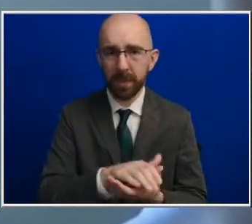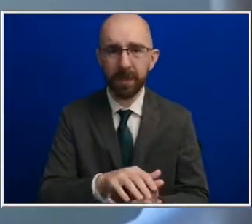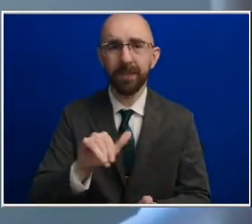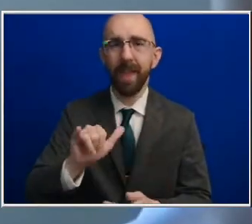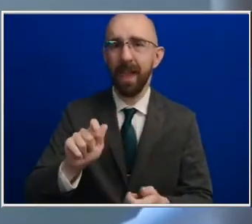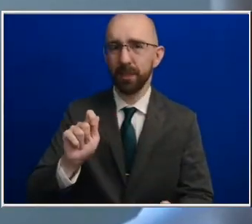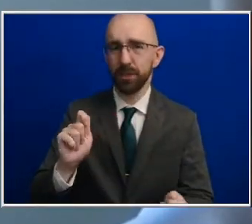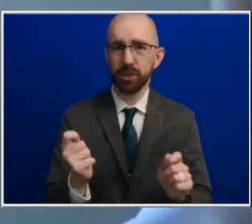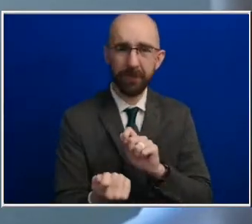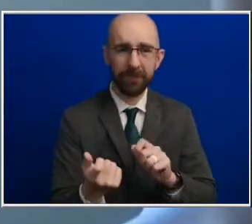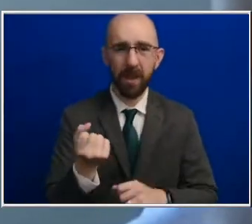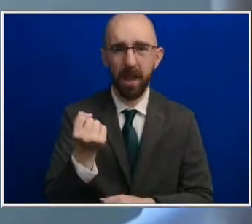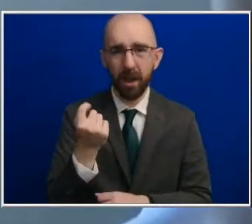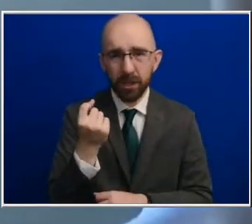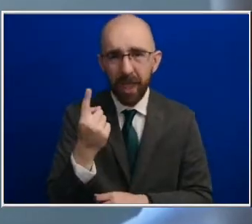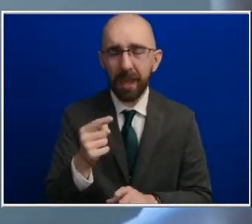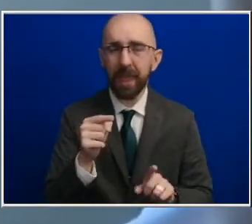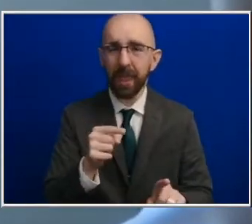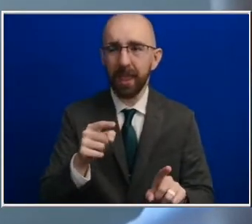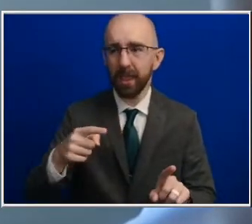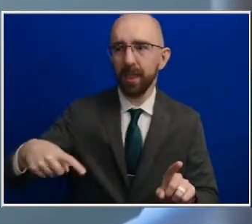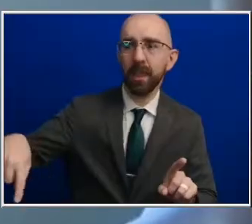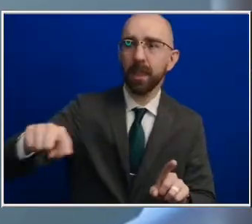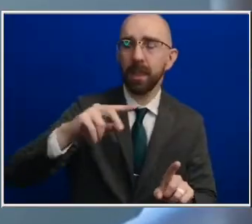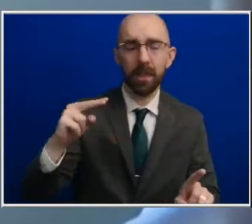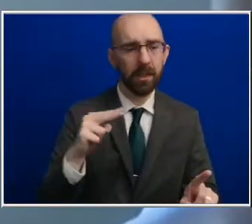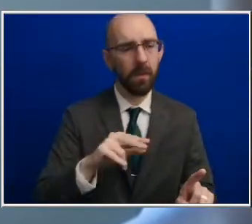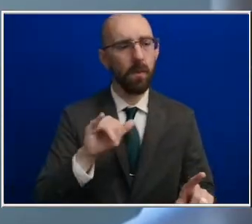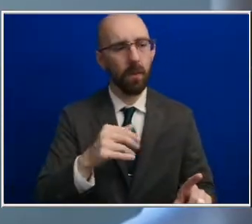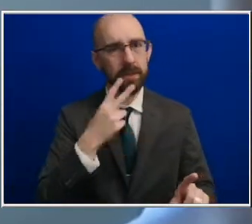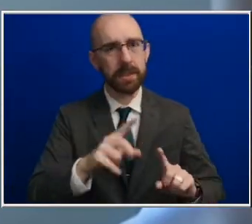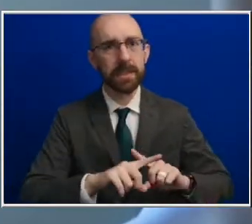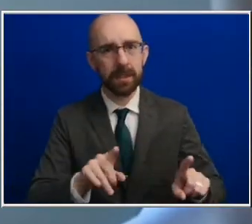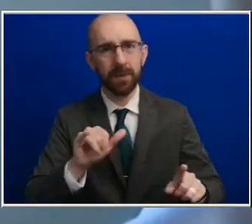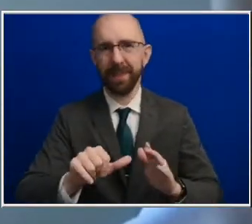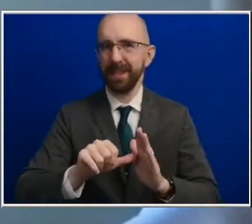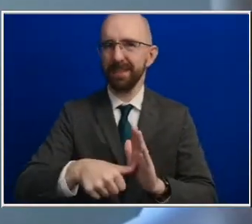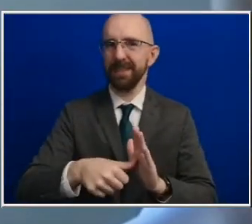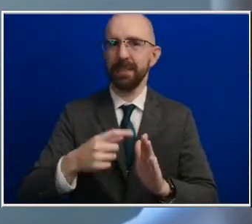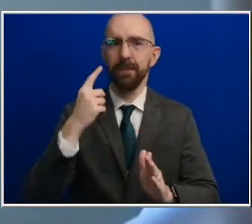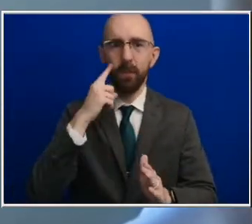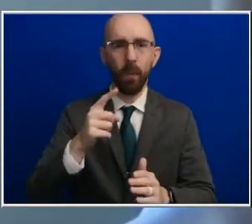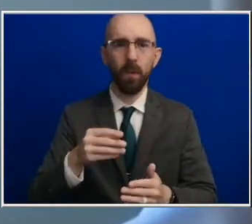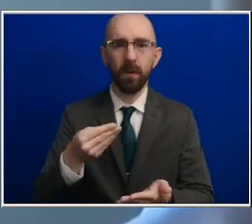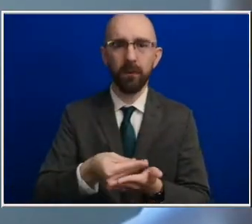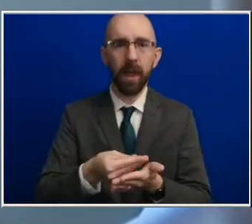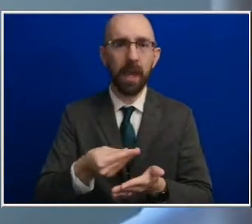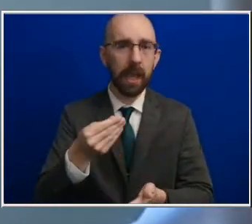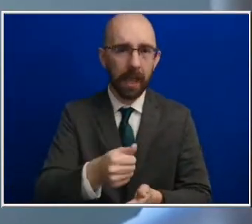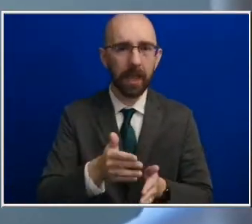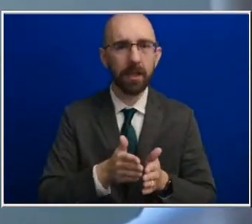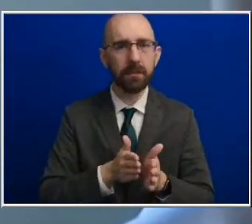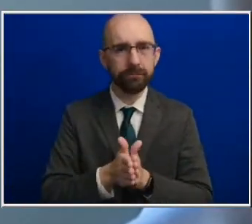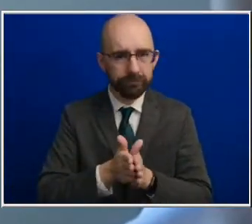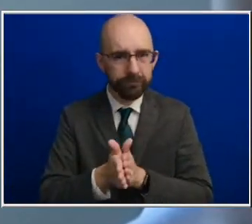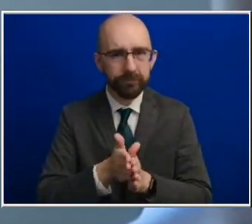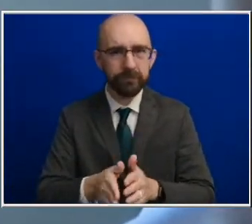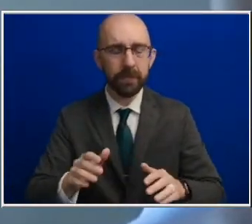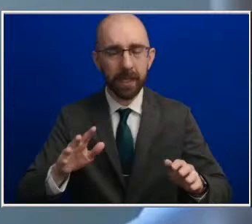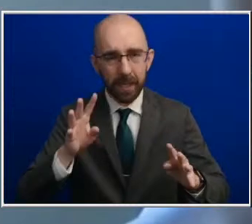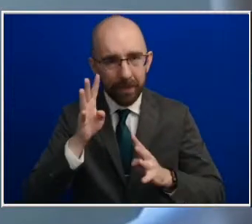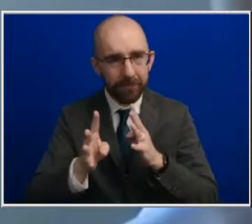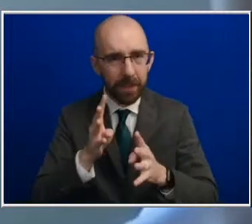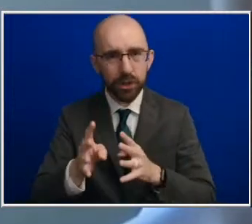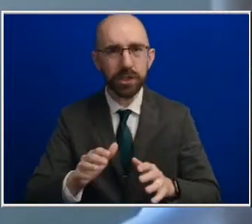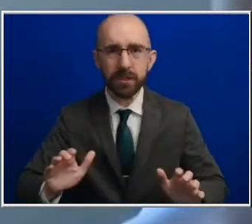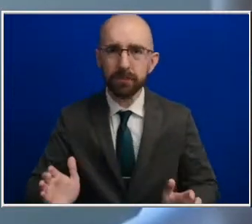in understanding is key to improving research funding, driving innovation, so that there are more options